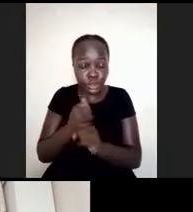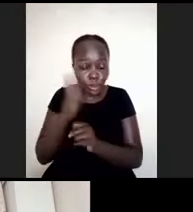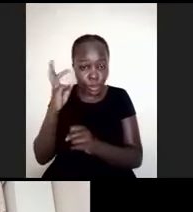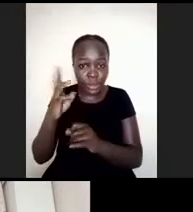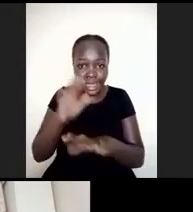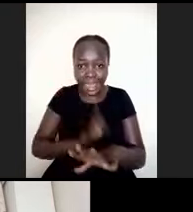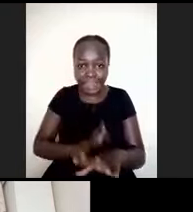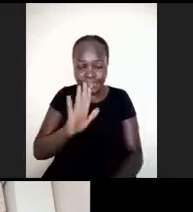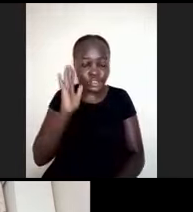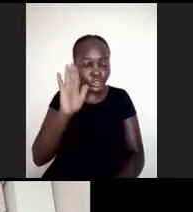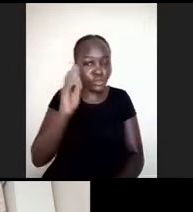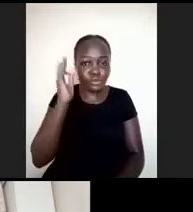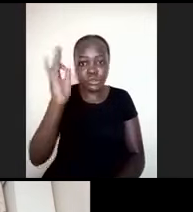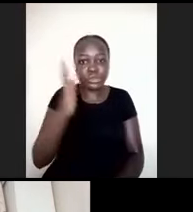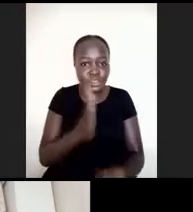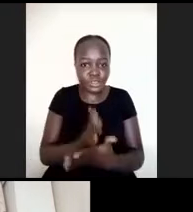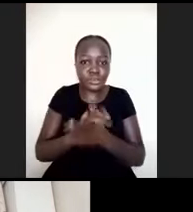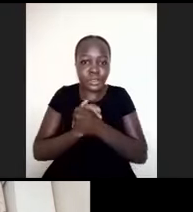future, okay?